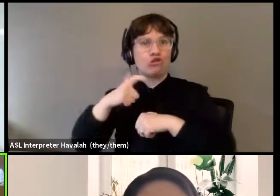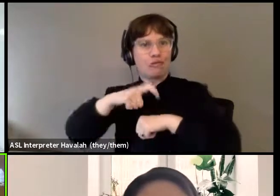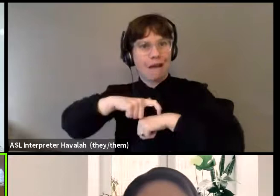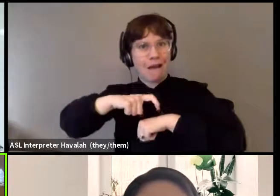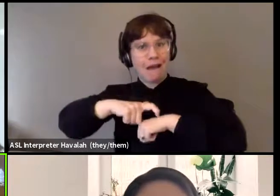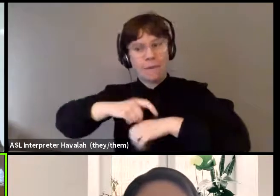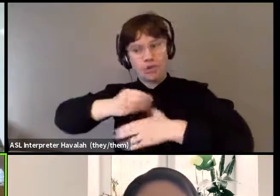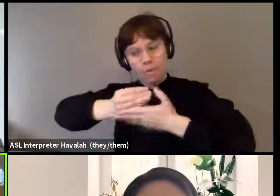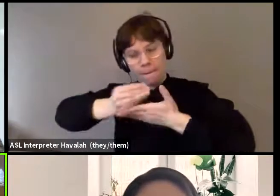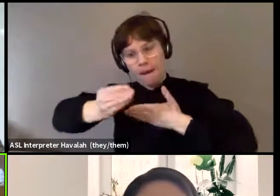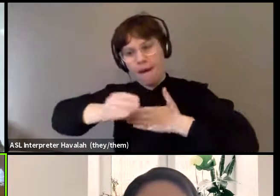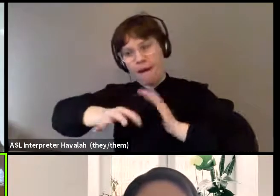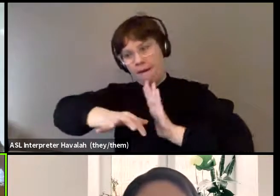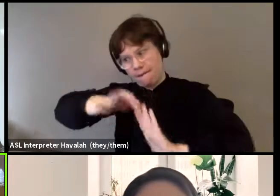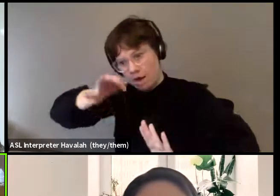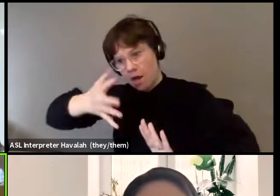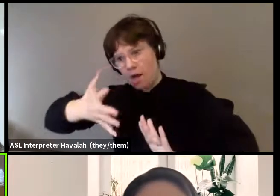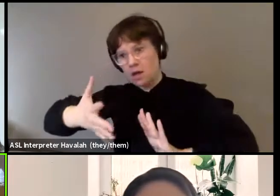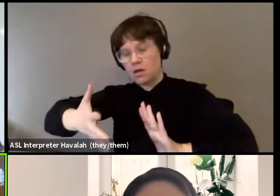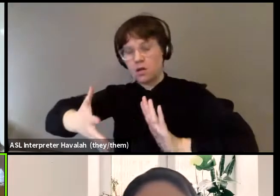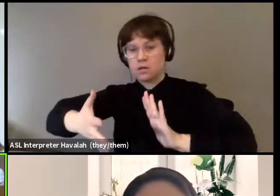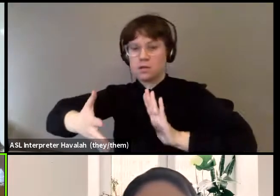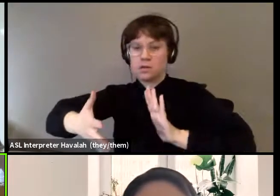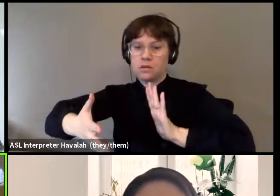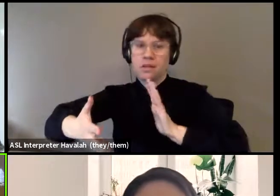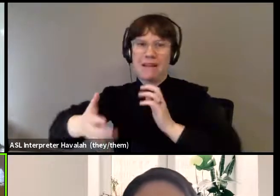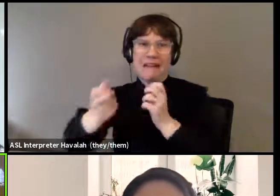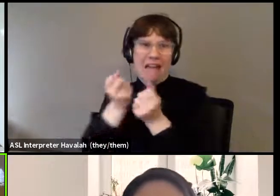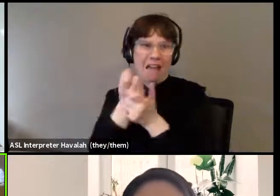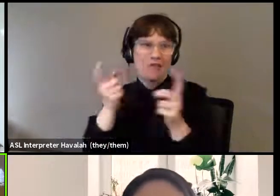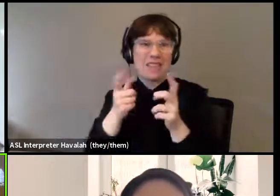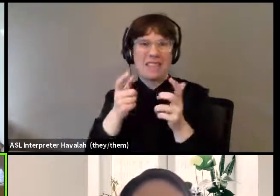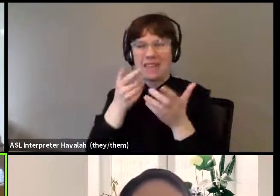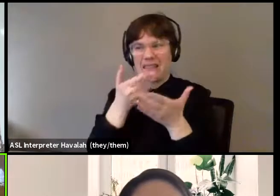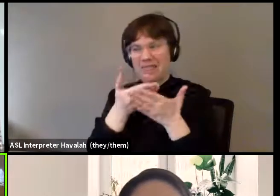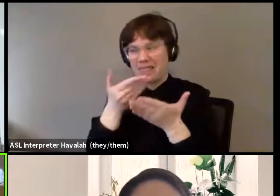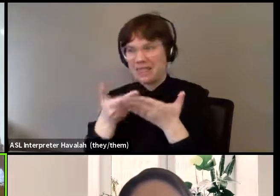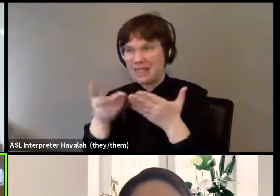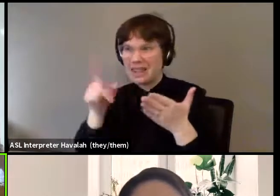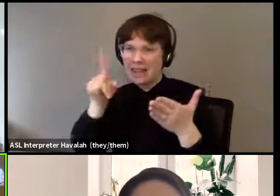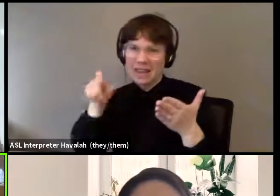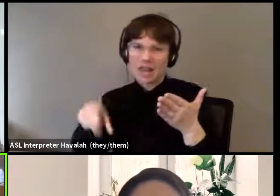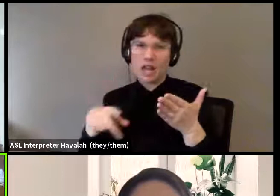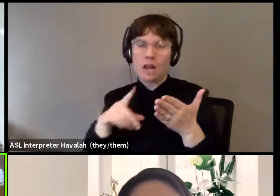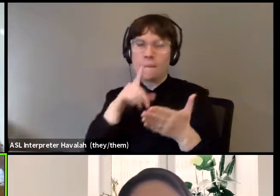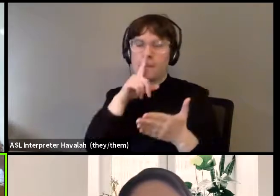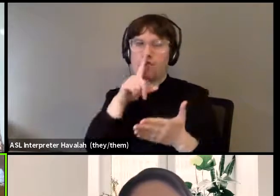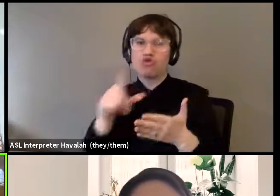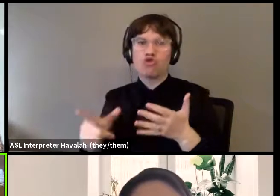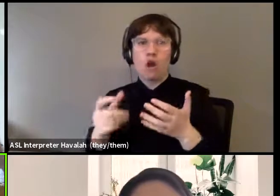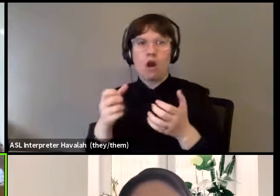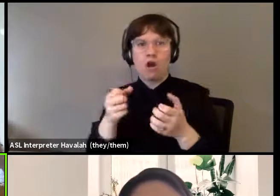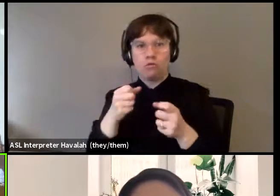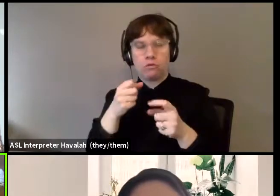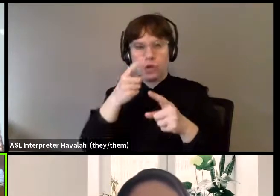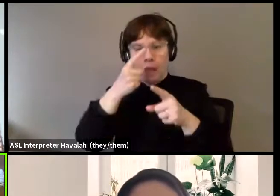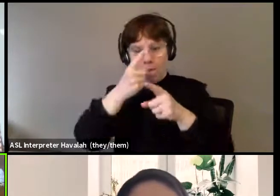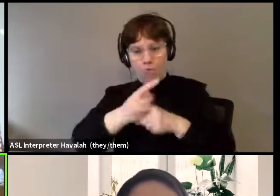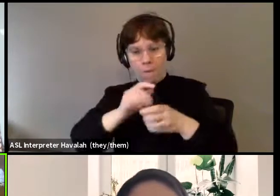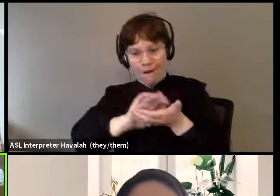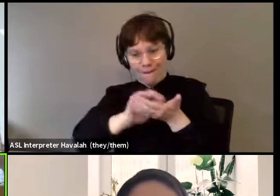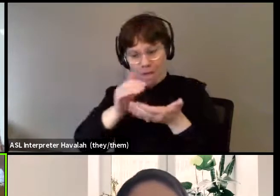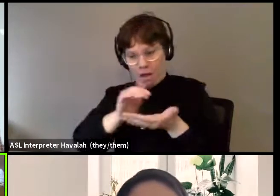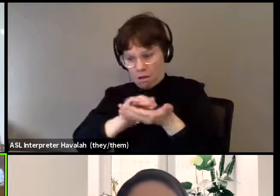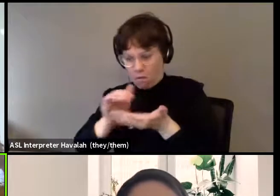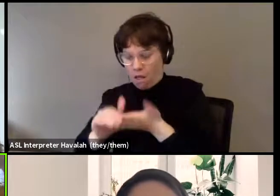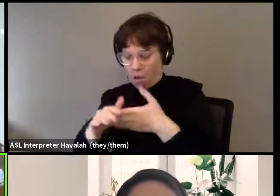and buy and find every ingredient and make sure you're buying in the right quantities, it just takes a ton of